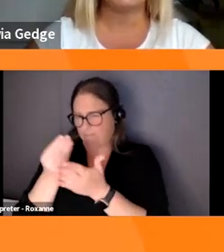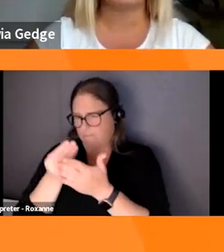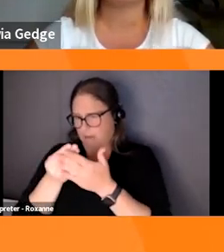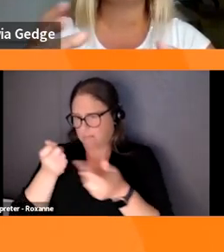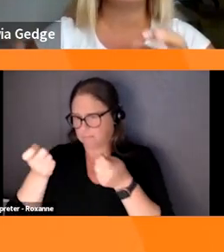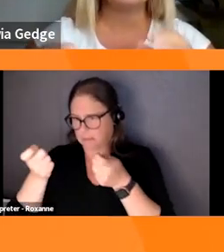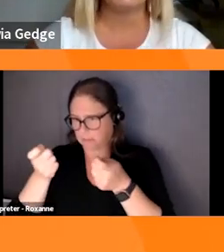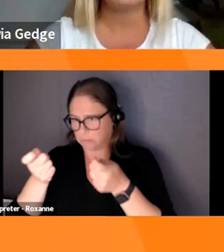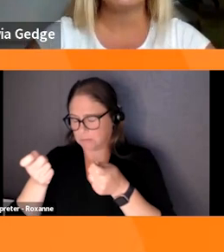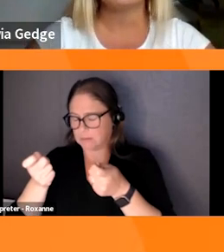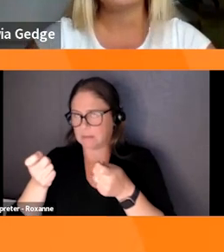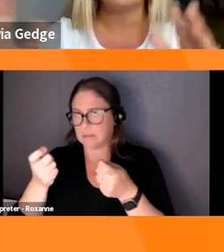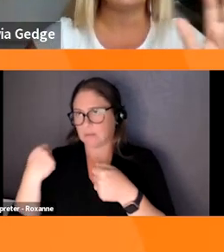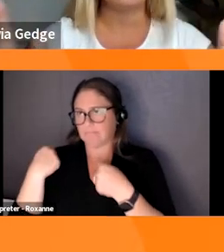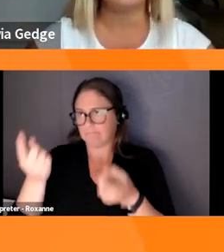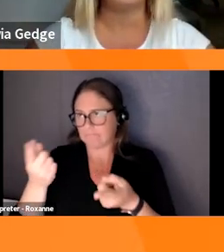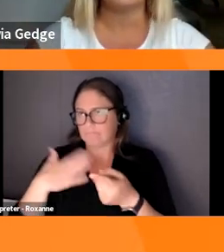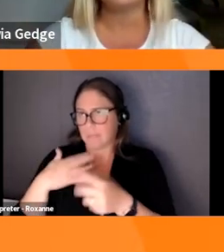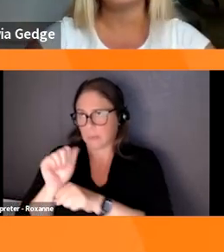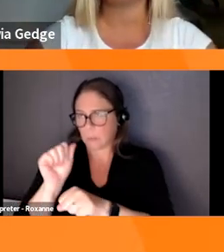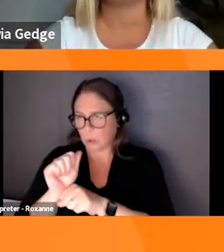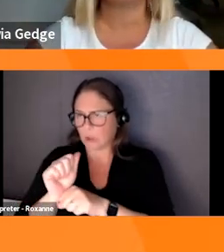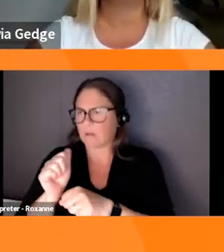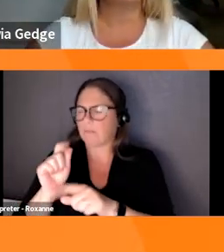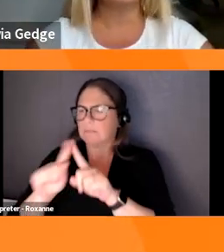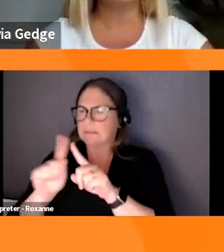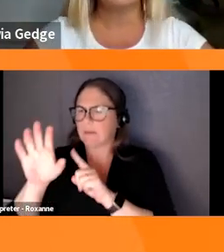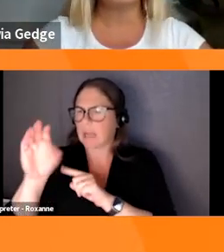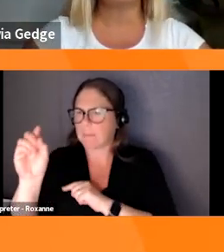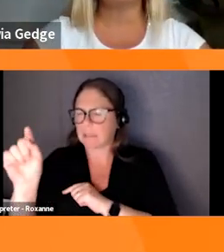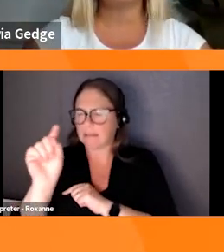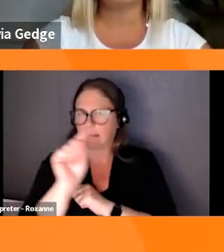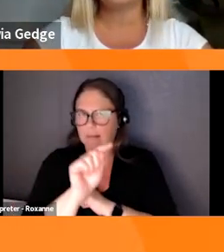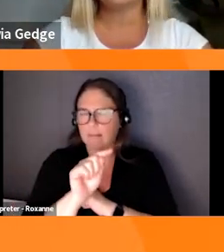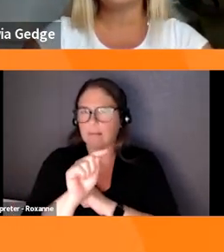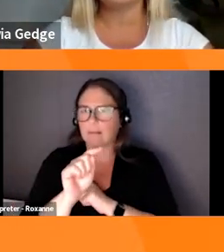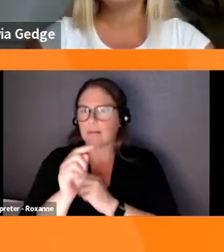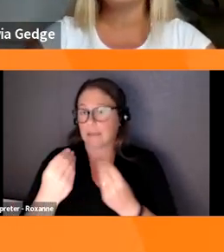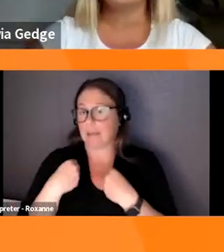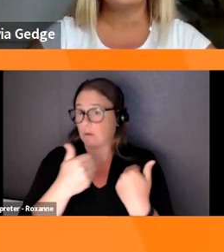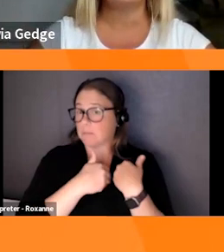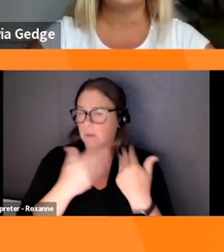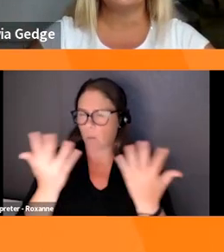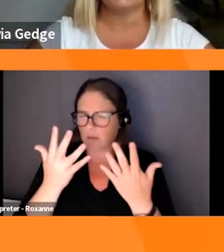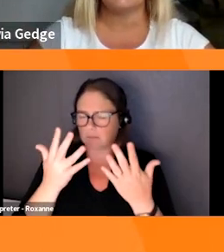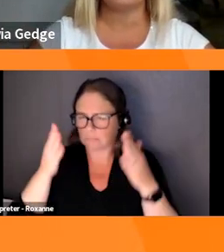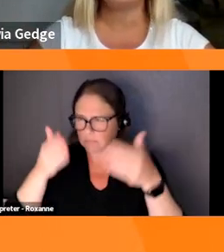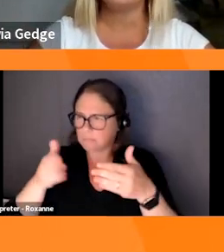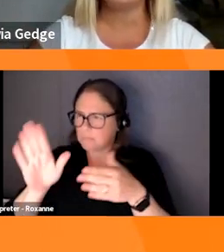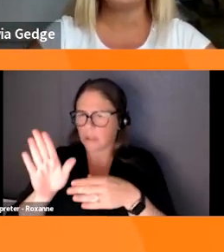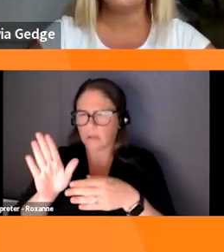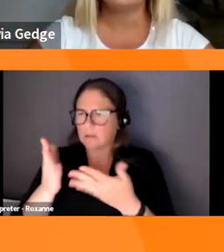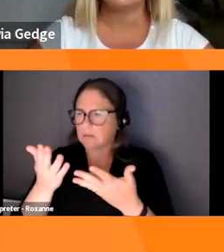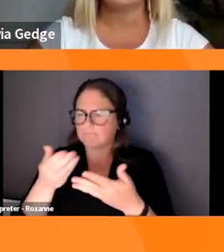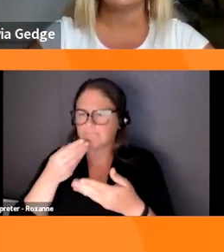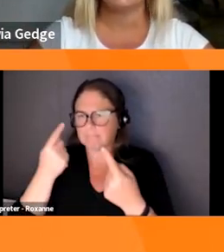my career, part of my responsibilities in different organizations was finding business efficiencies,